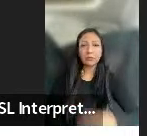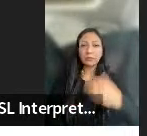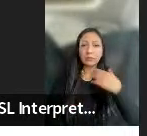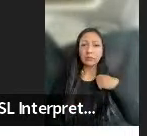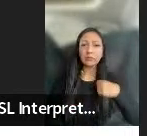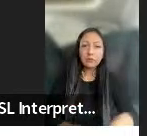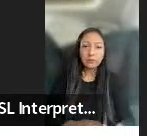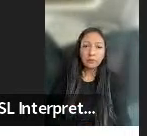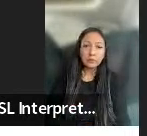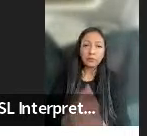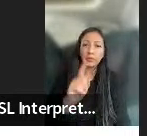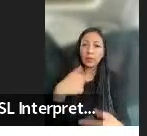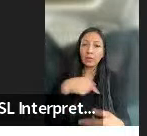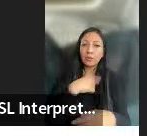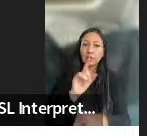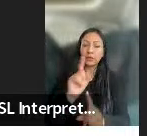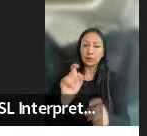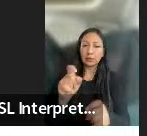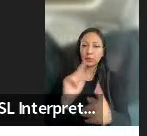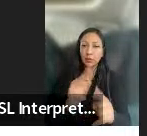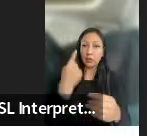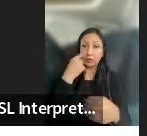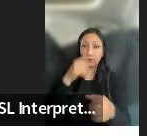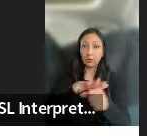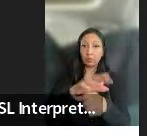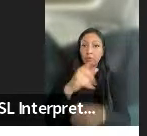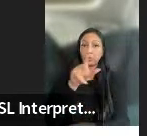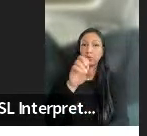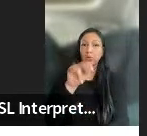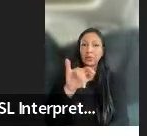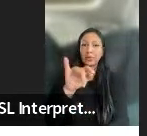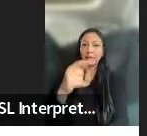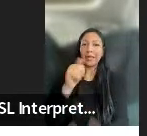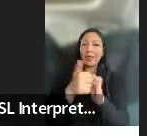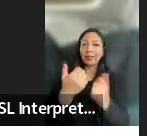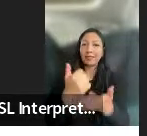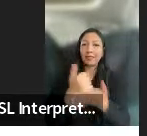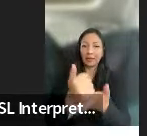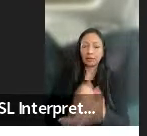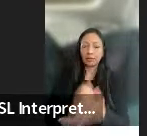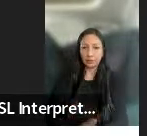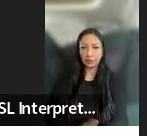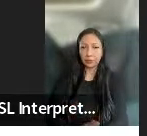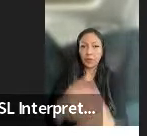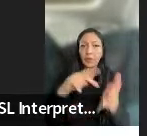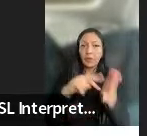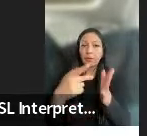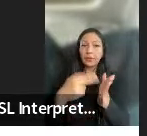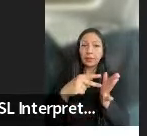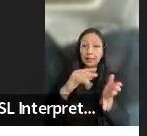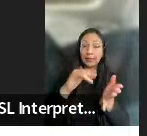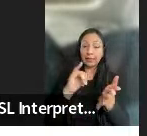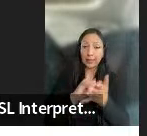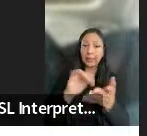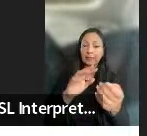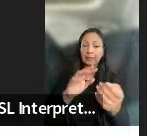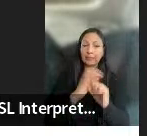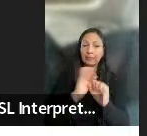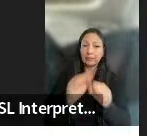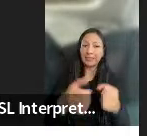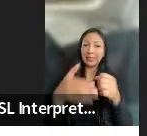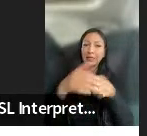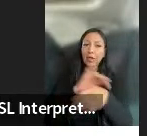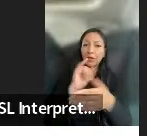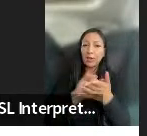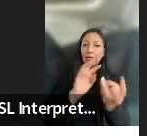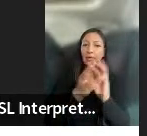So where do we need to go in terms of zoning? How can zoning help? Meeting the challenge of our climate crisis is